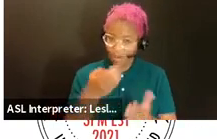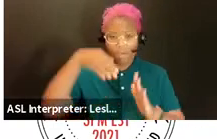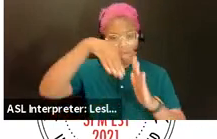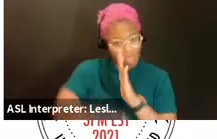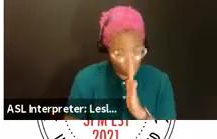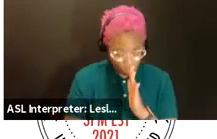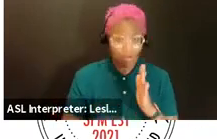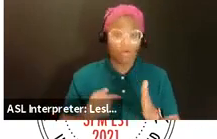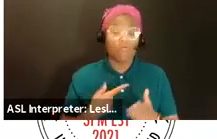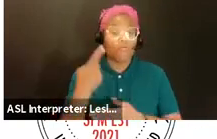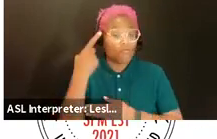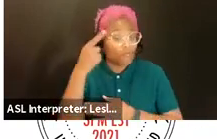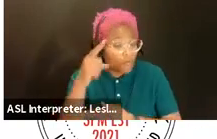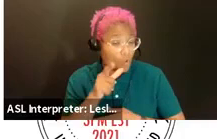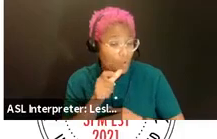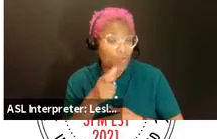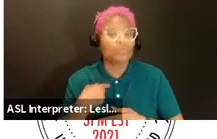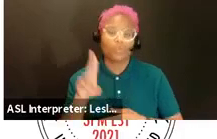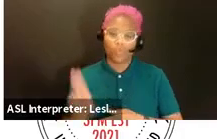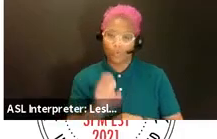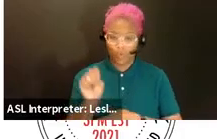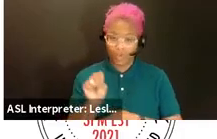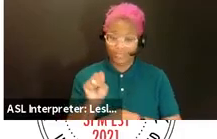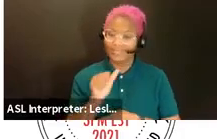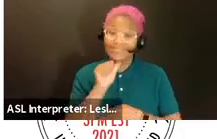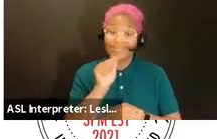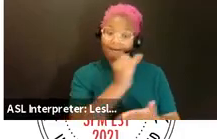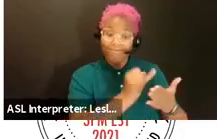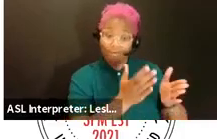US interests. So what's interesting about this is there's no